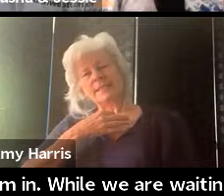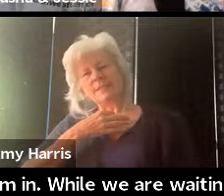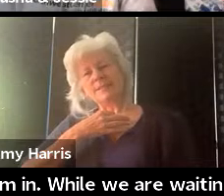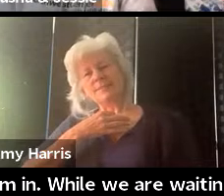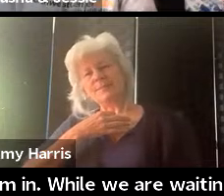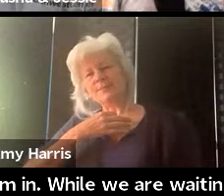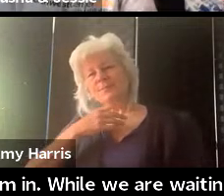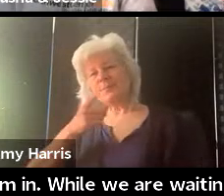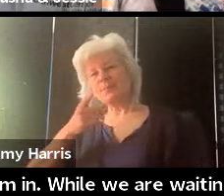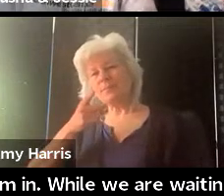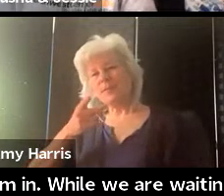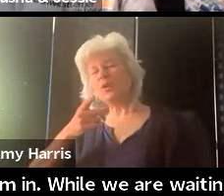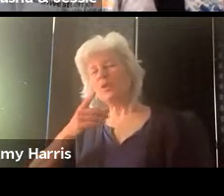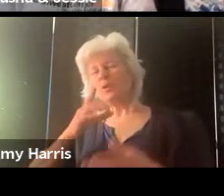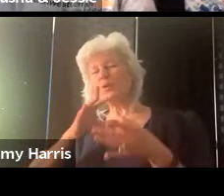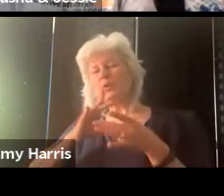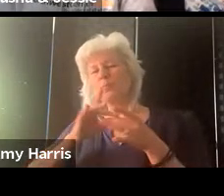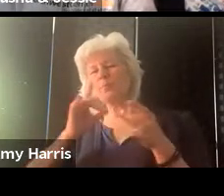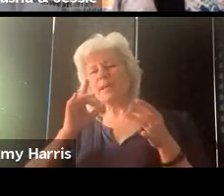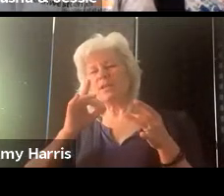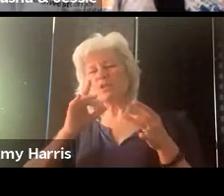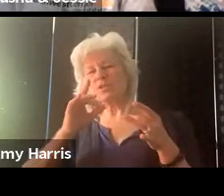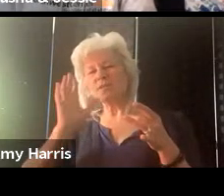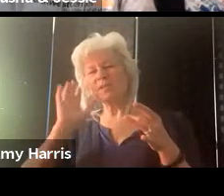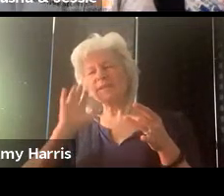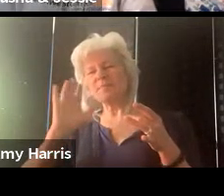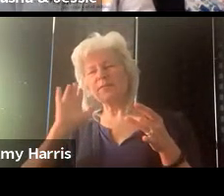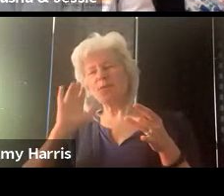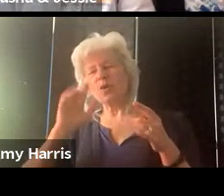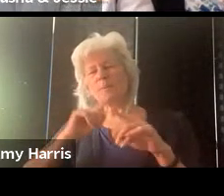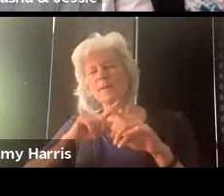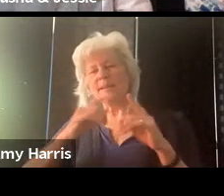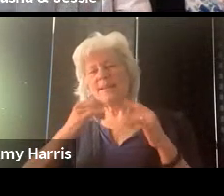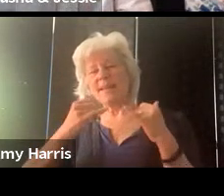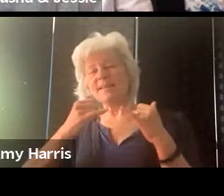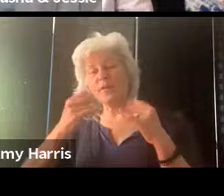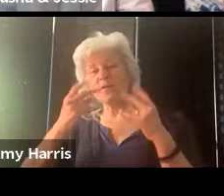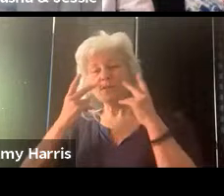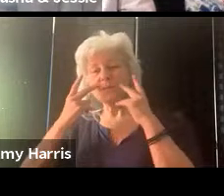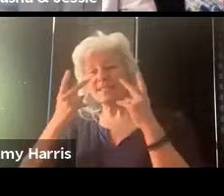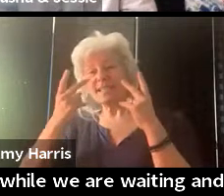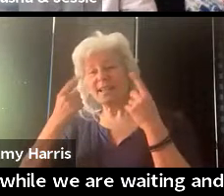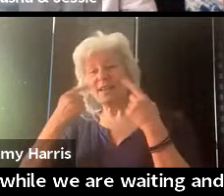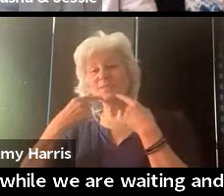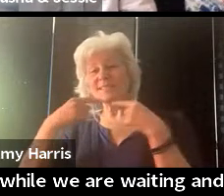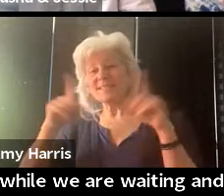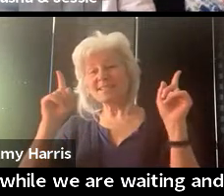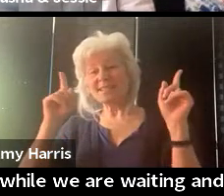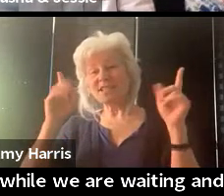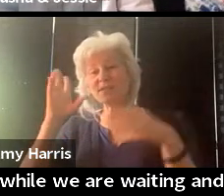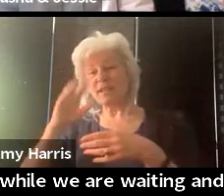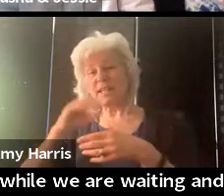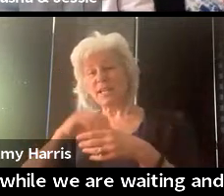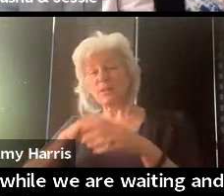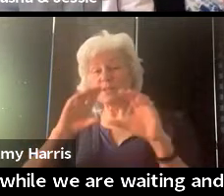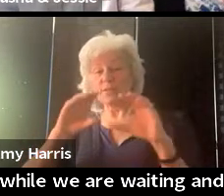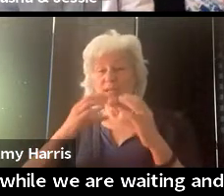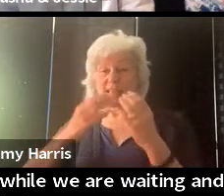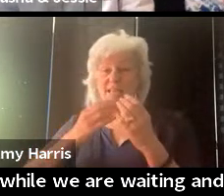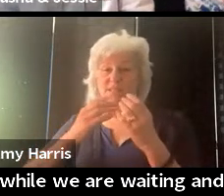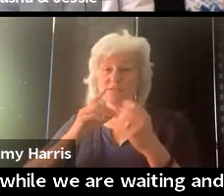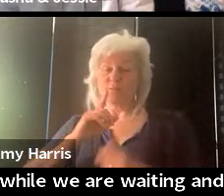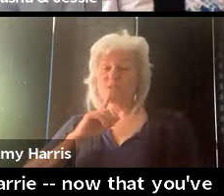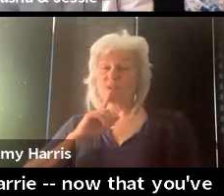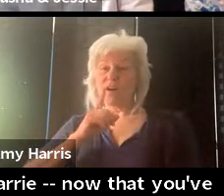now that you've seen, you mentioned a little bit about this before, but now that you've seen how successful inclusive classrooms can be at